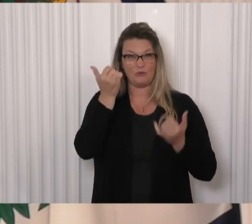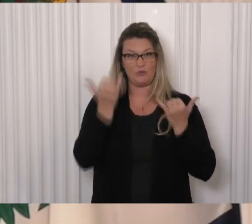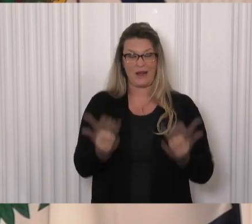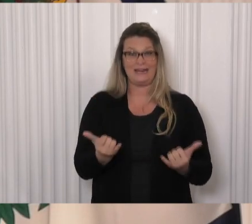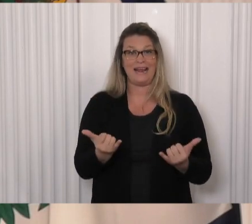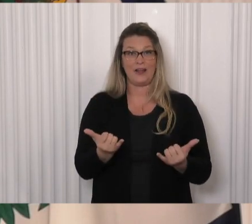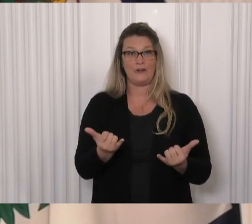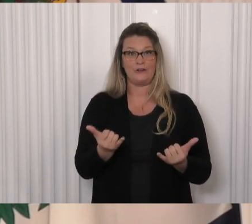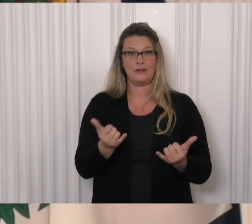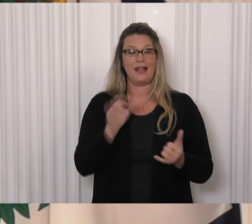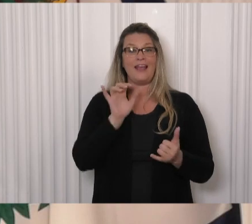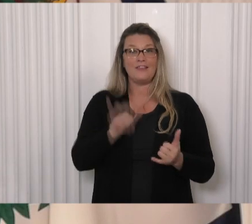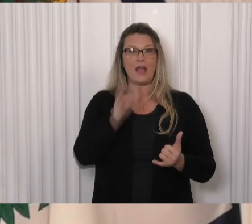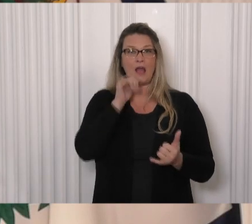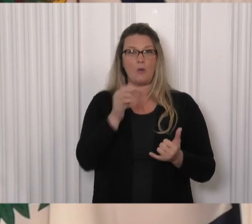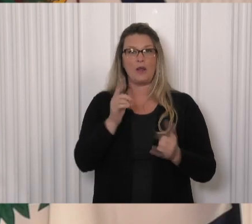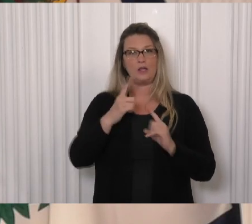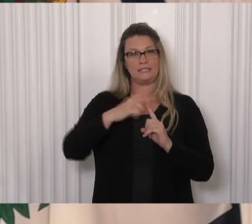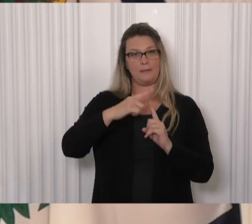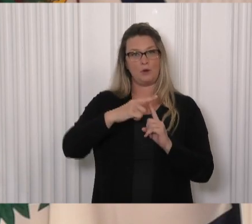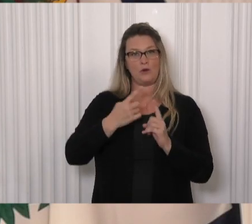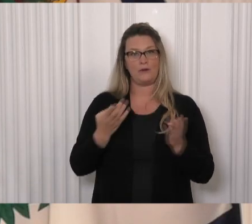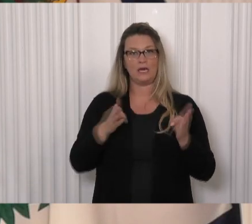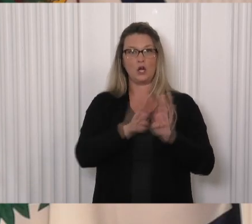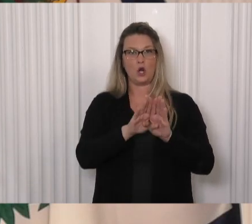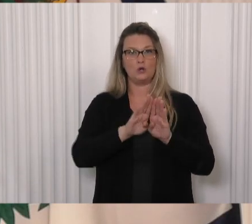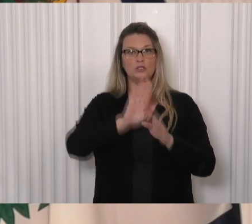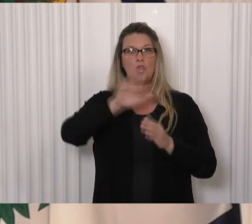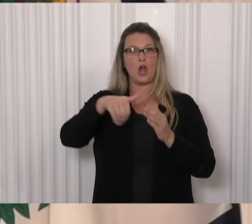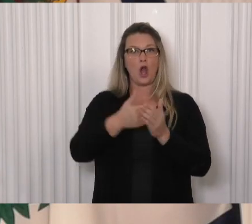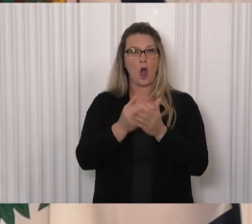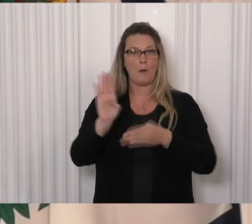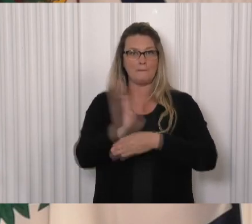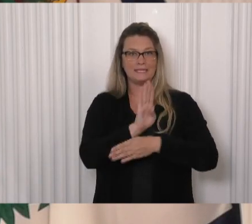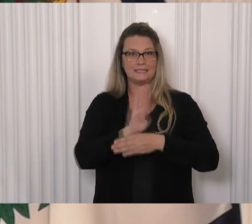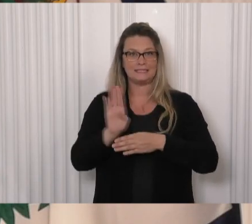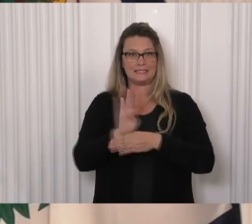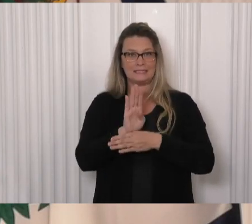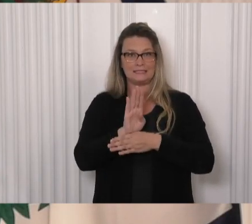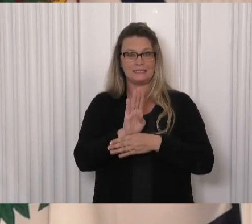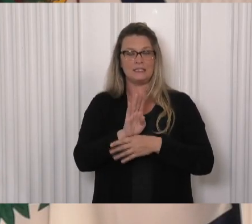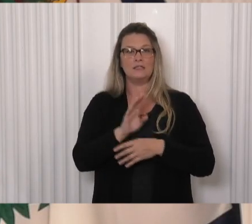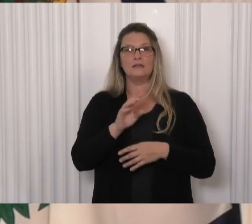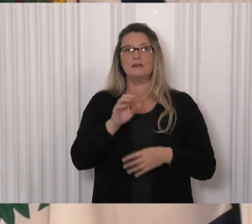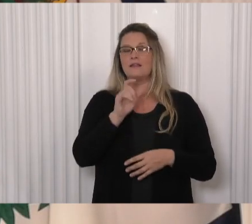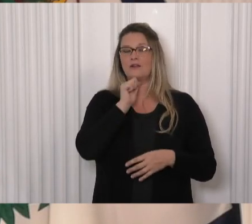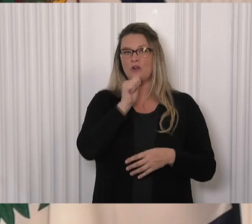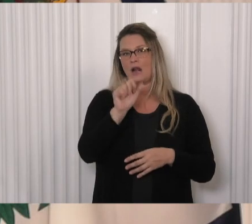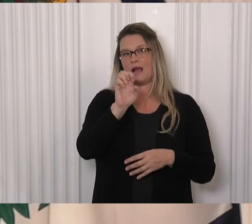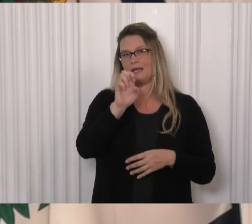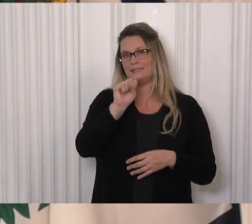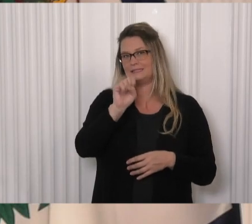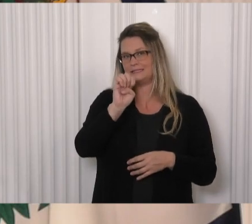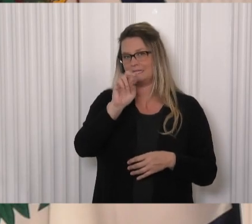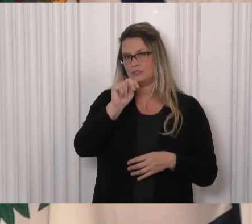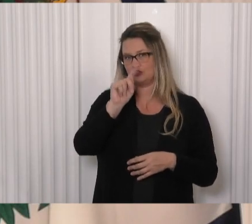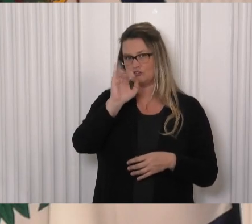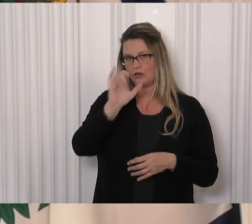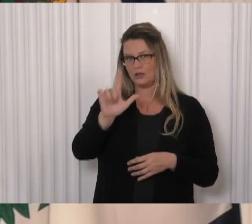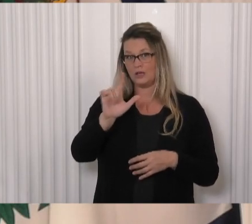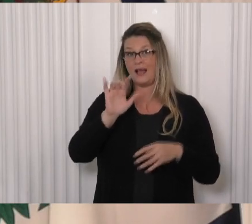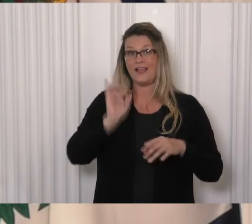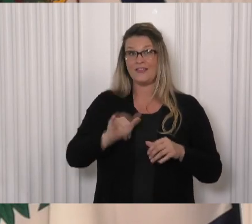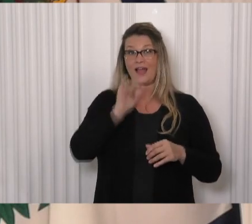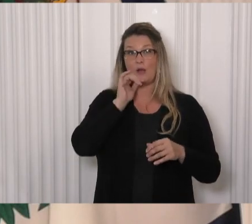also temporarily shuts down all non-essential businesses. The order will go into effect at 8